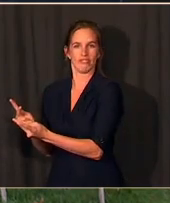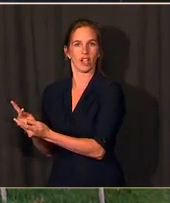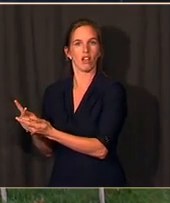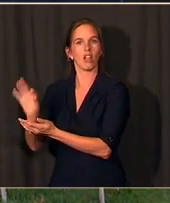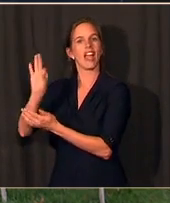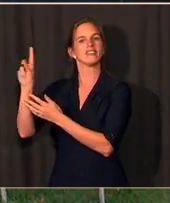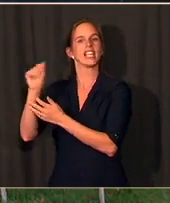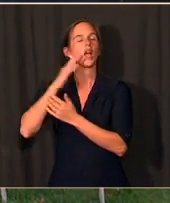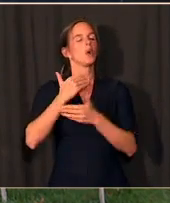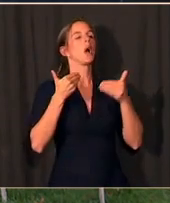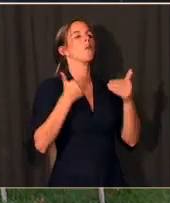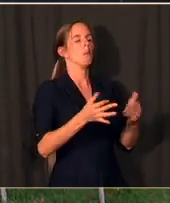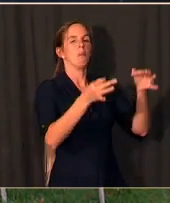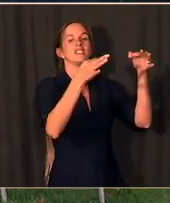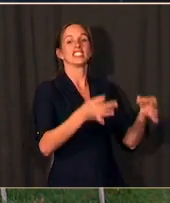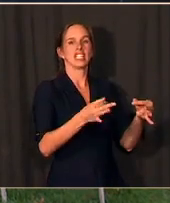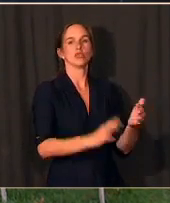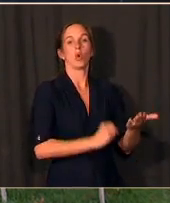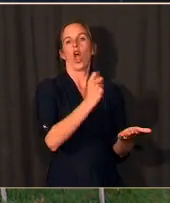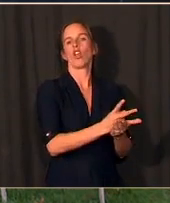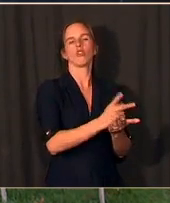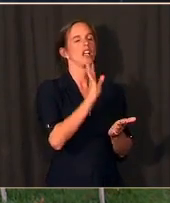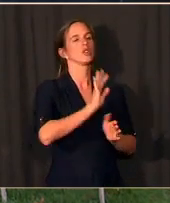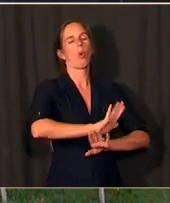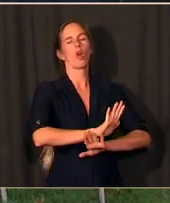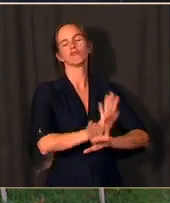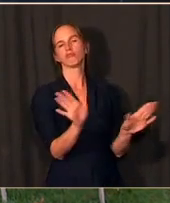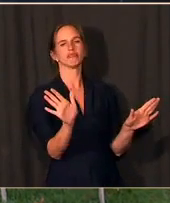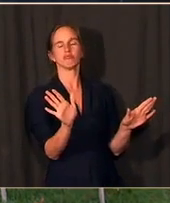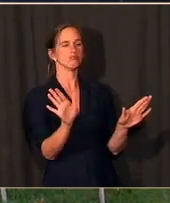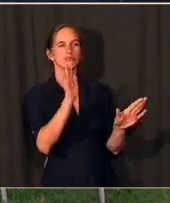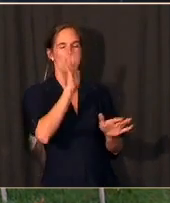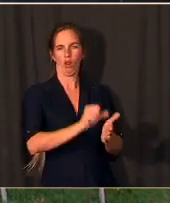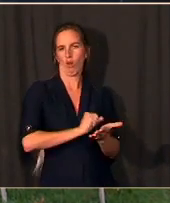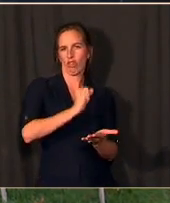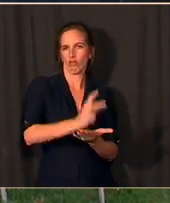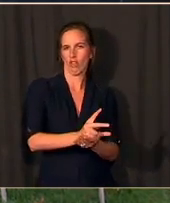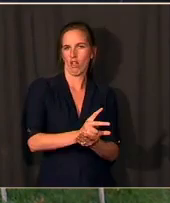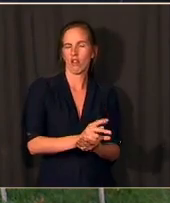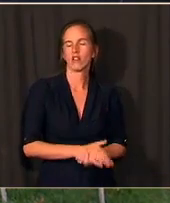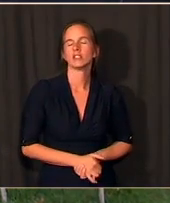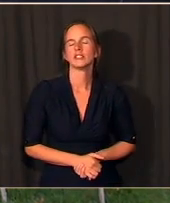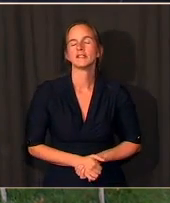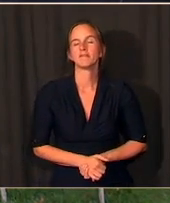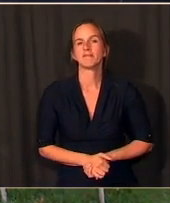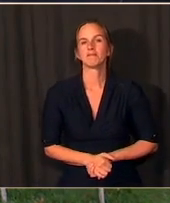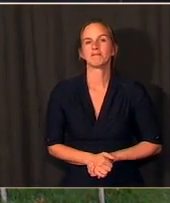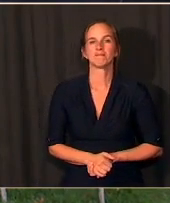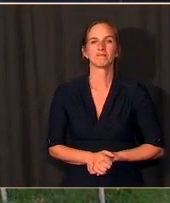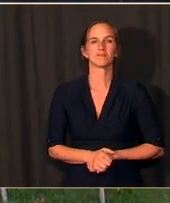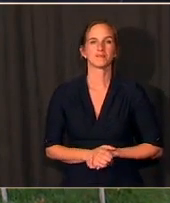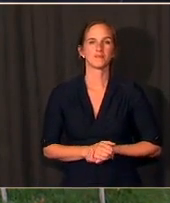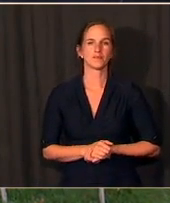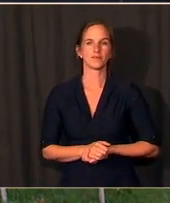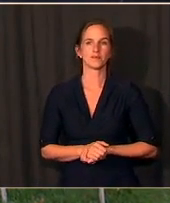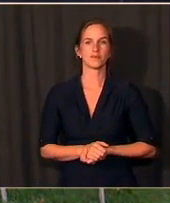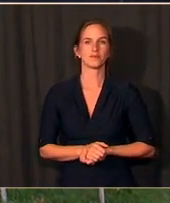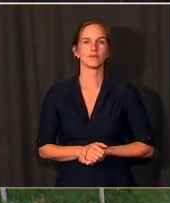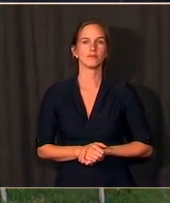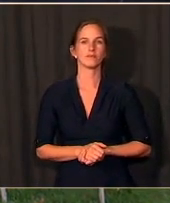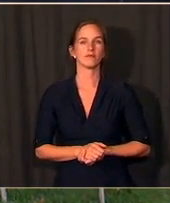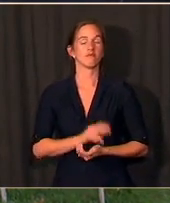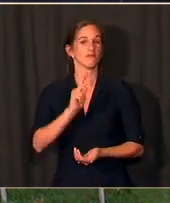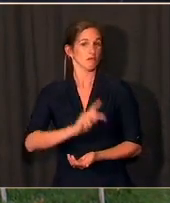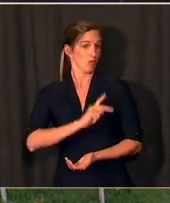decision to either authorize a vaccine or not authorize it. On that basis, I personally feel